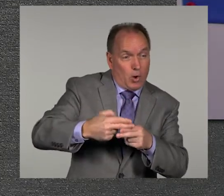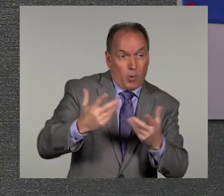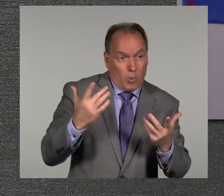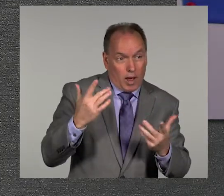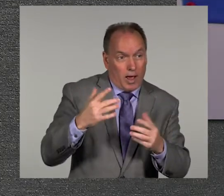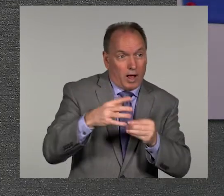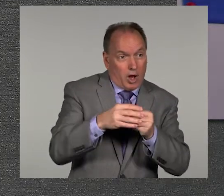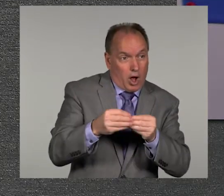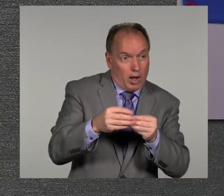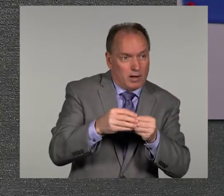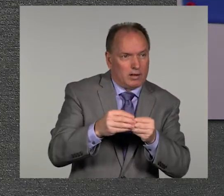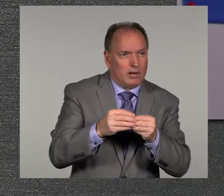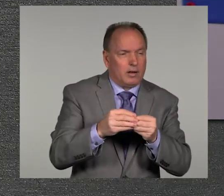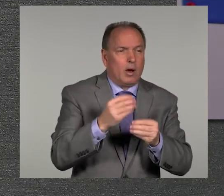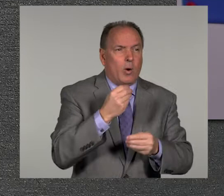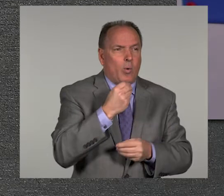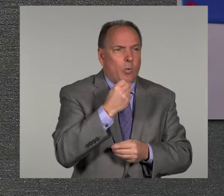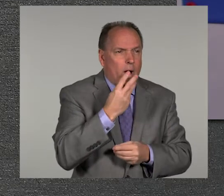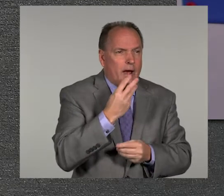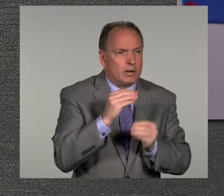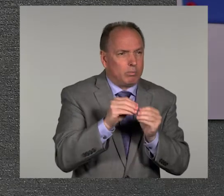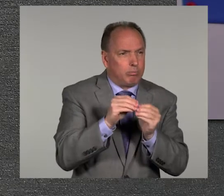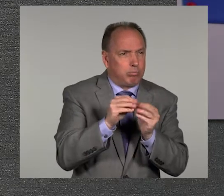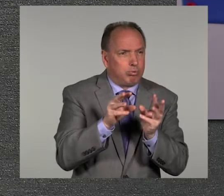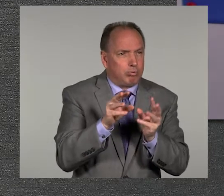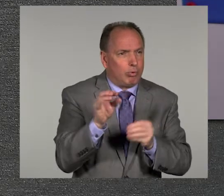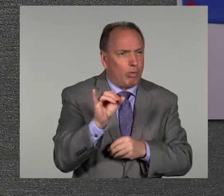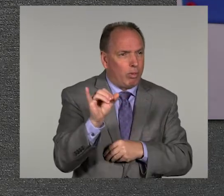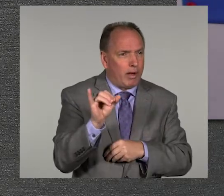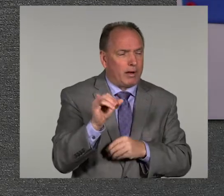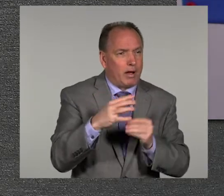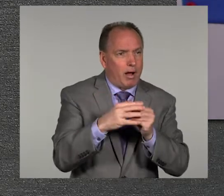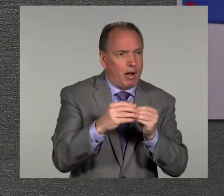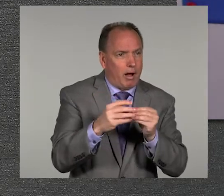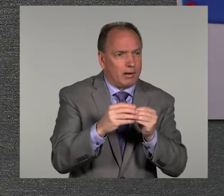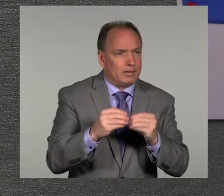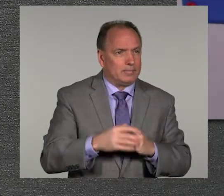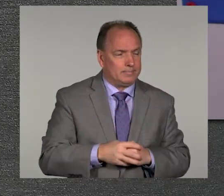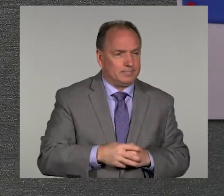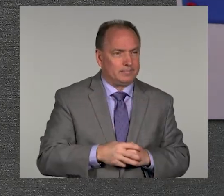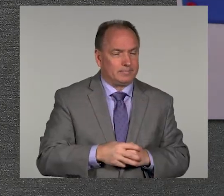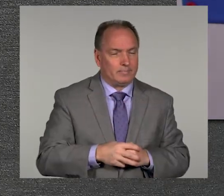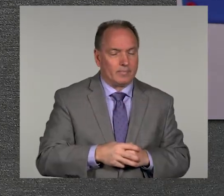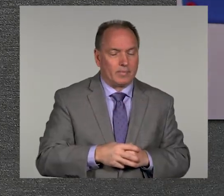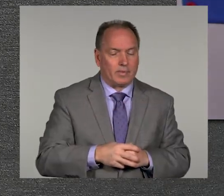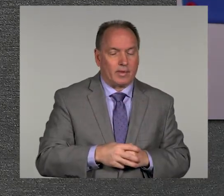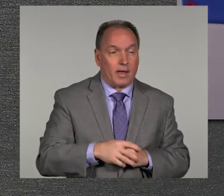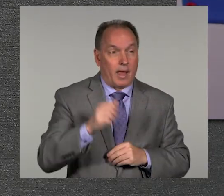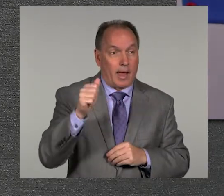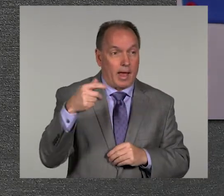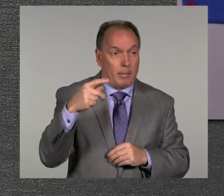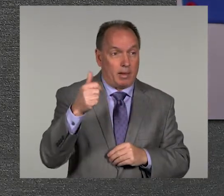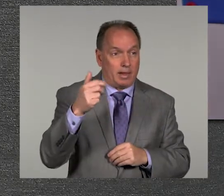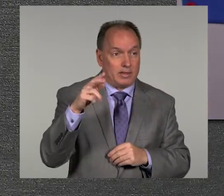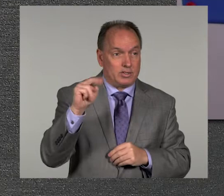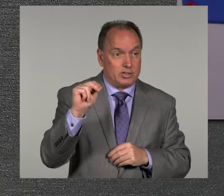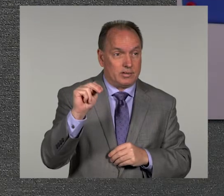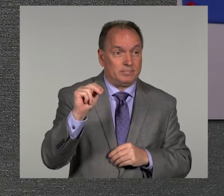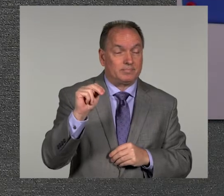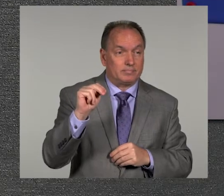cottontail because his tail is white and bushy, almost like a cotton ball. All right, the